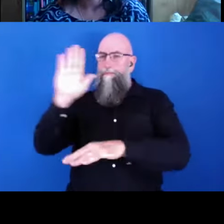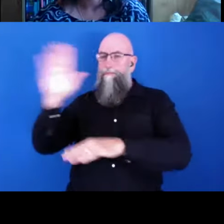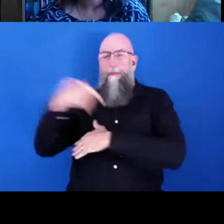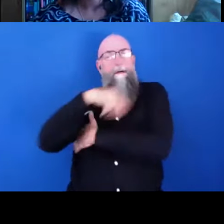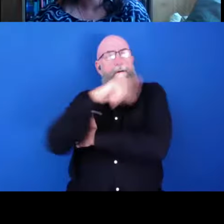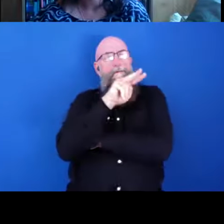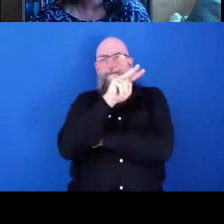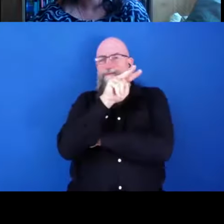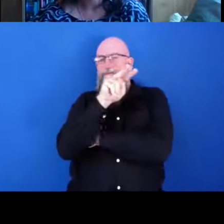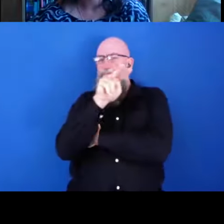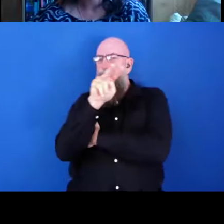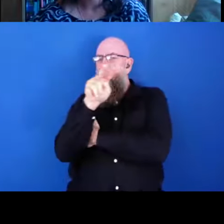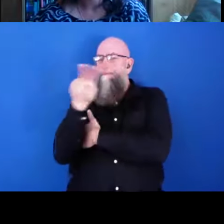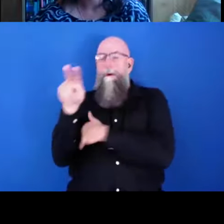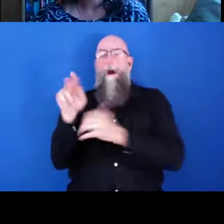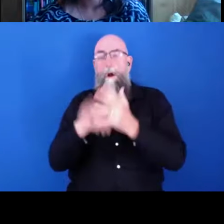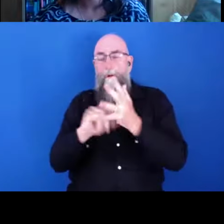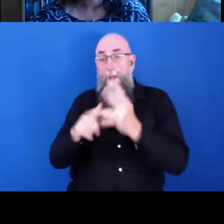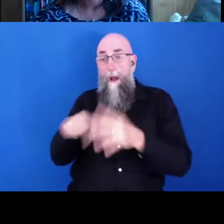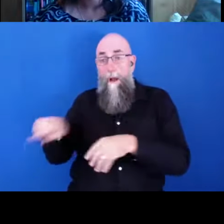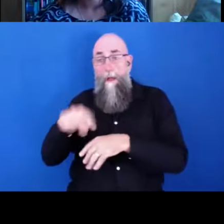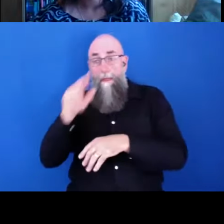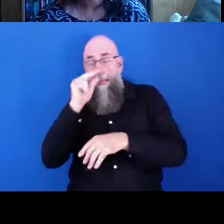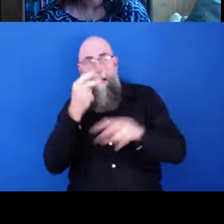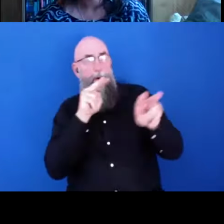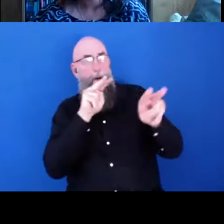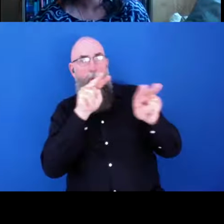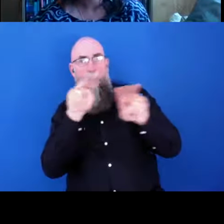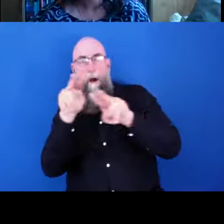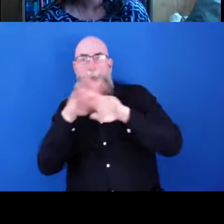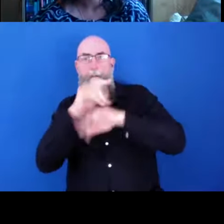faces and they could kind of get a sense of, of what might be possible.